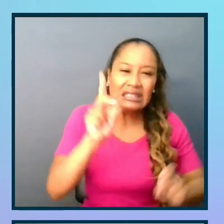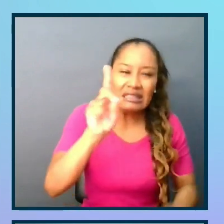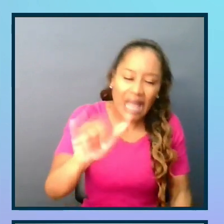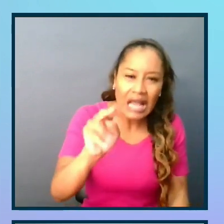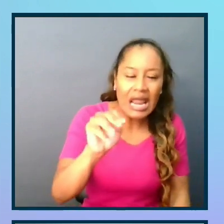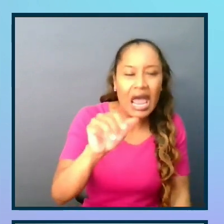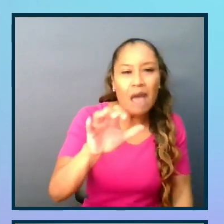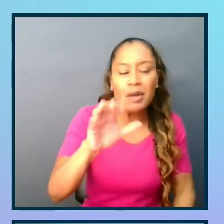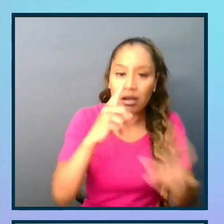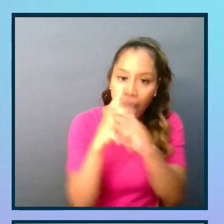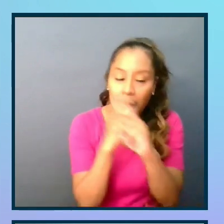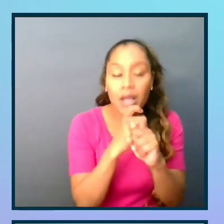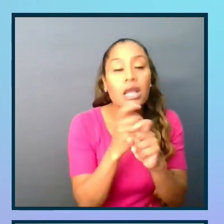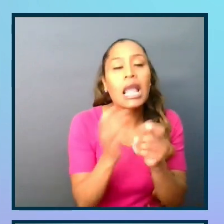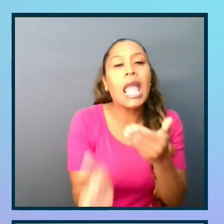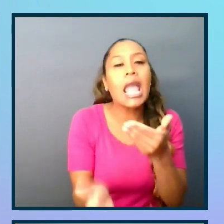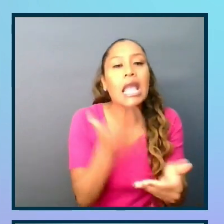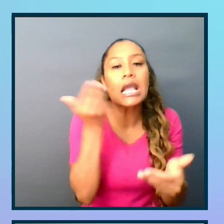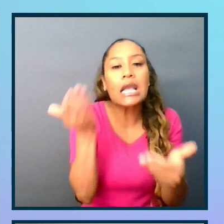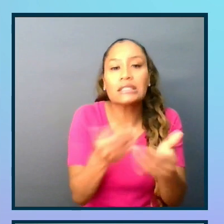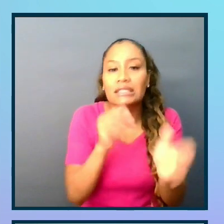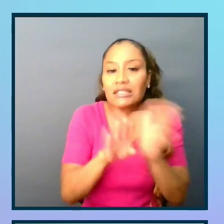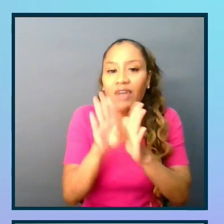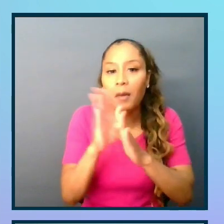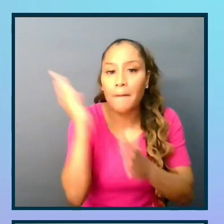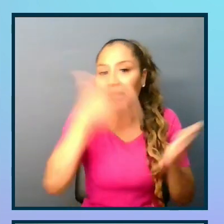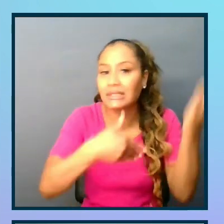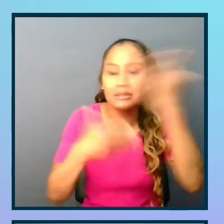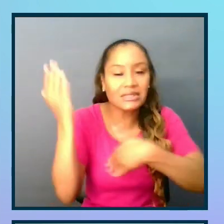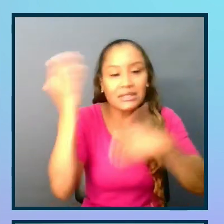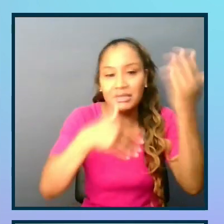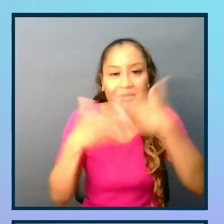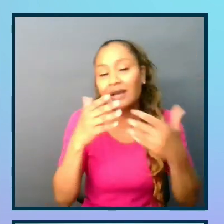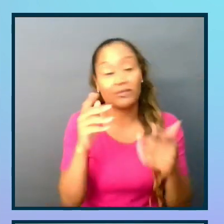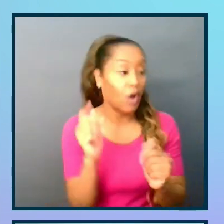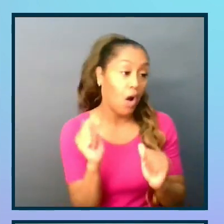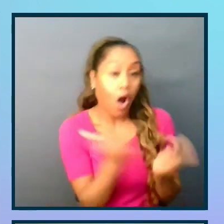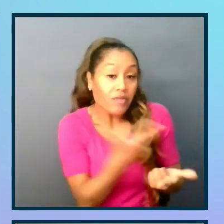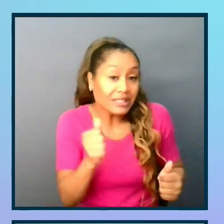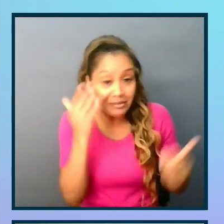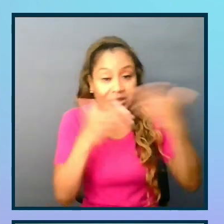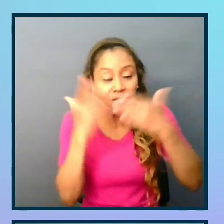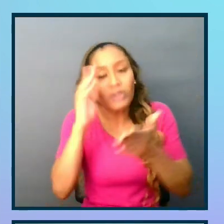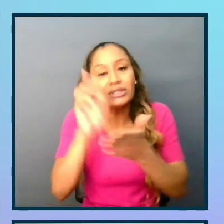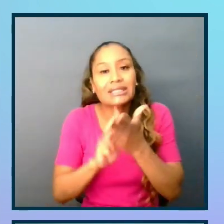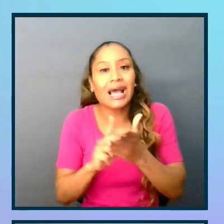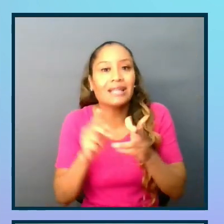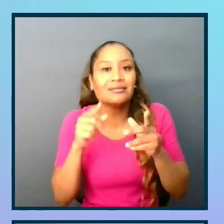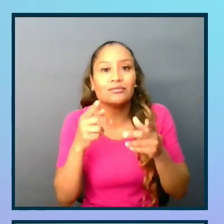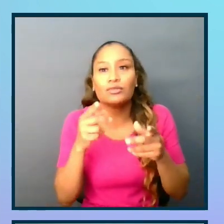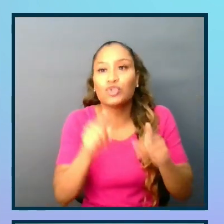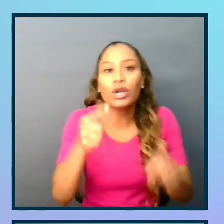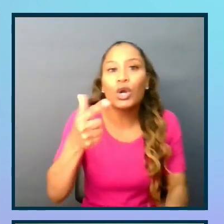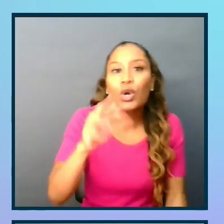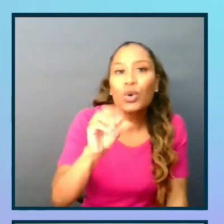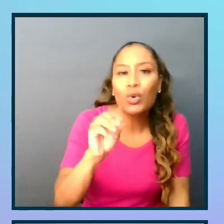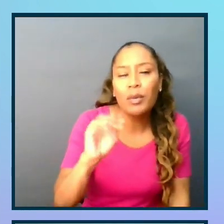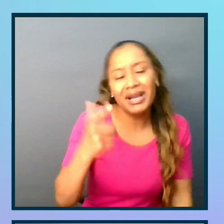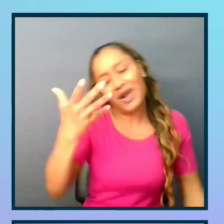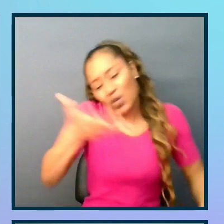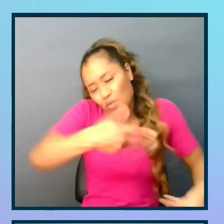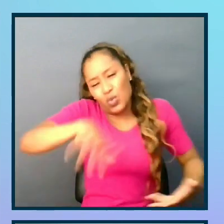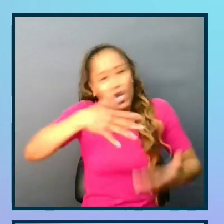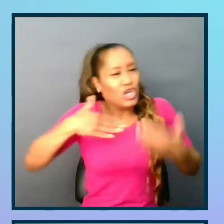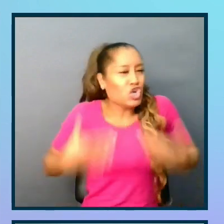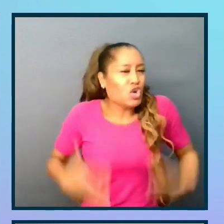for a developer to miss stuff. It's so easy for all of us to miss stuff in all those stages, like design, review, and grooming. We're only humans, so we're going to miss out on things.